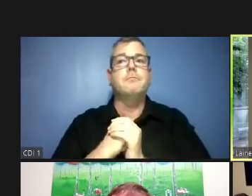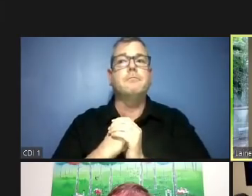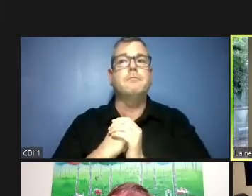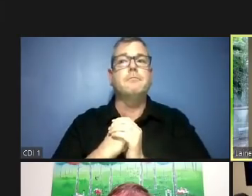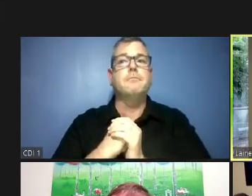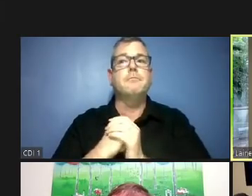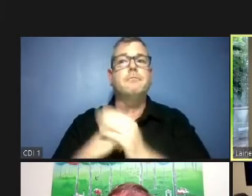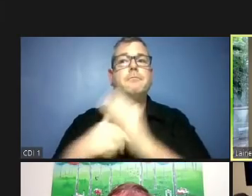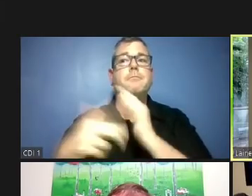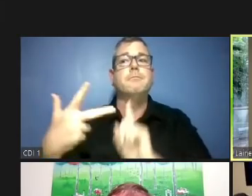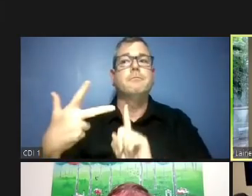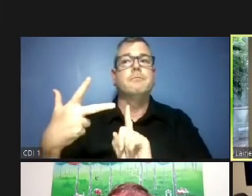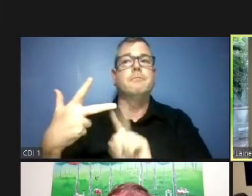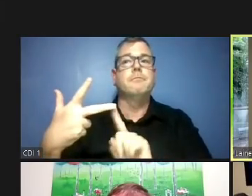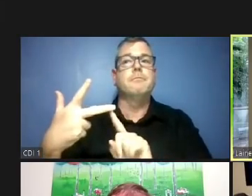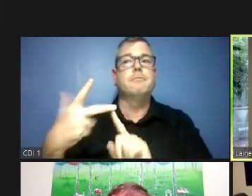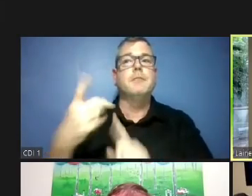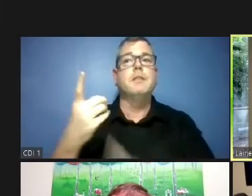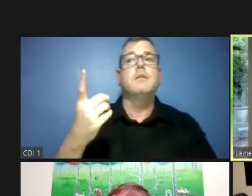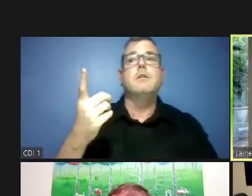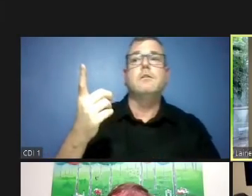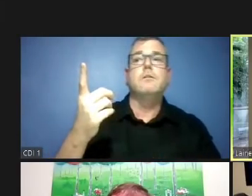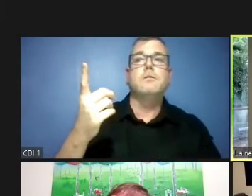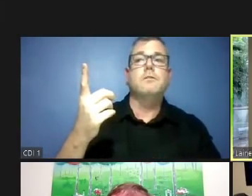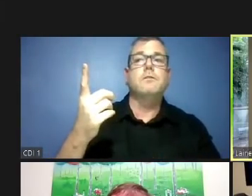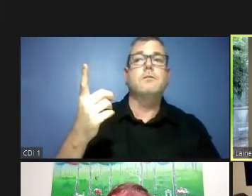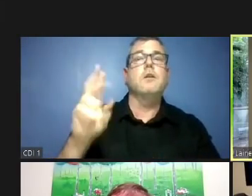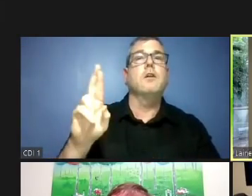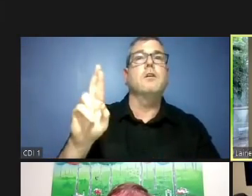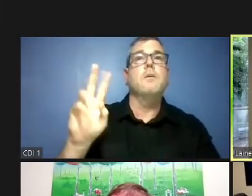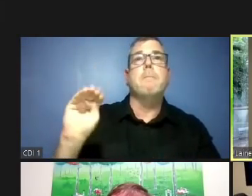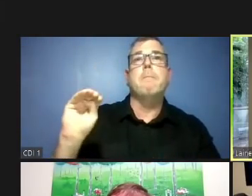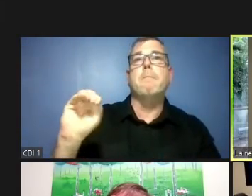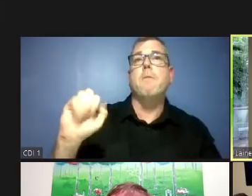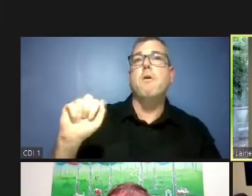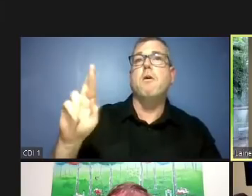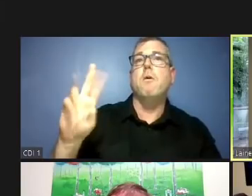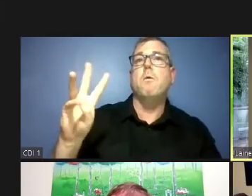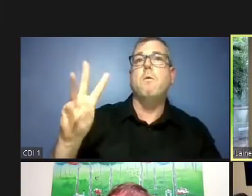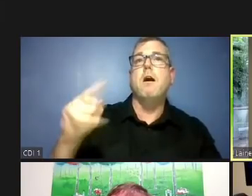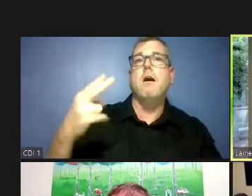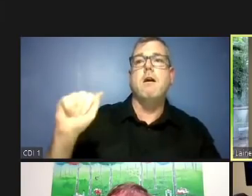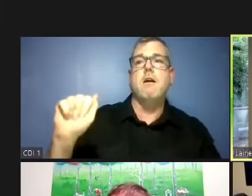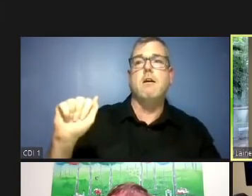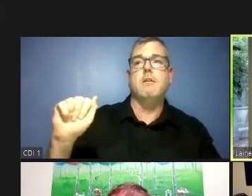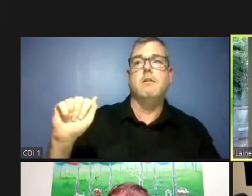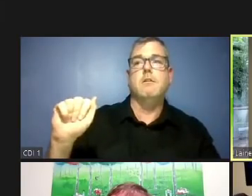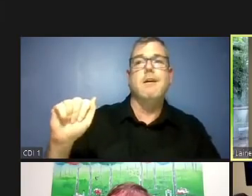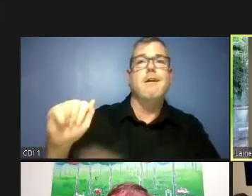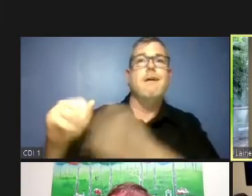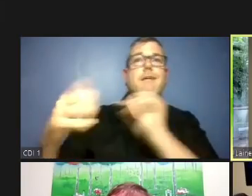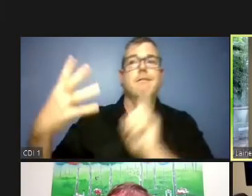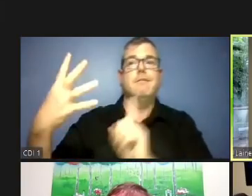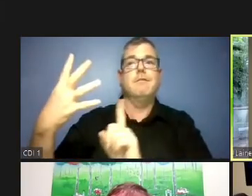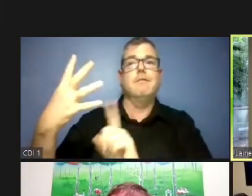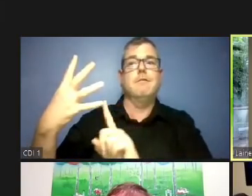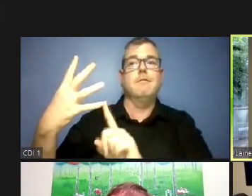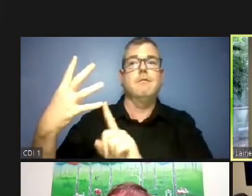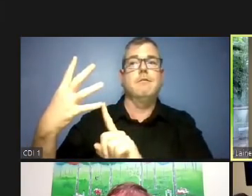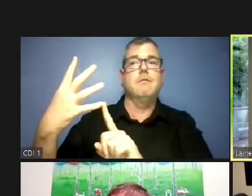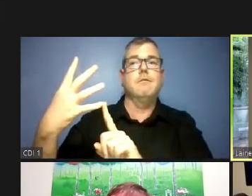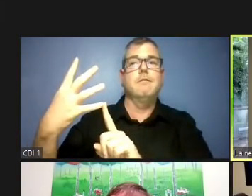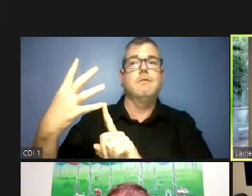Marwa, who is the Chief of Infectious Diseases. And finally, rounding out that panel is Pat Kendall, who is the Medical